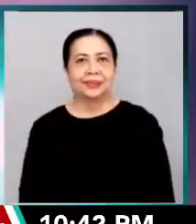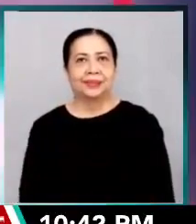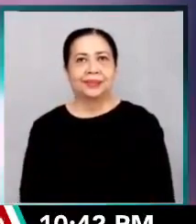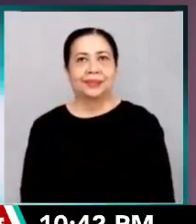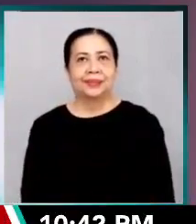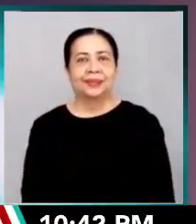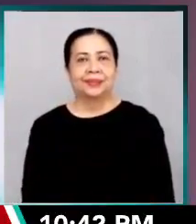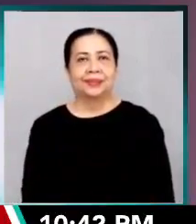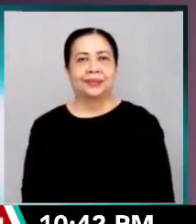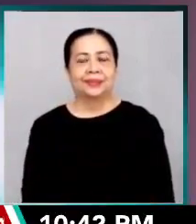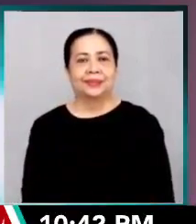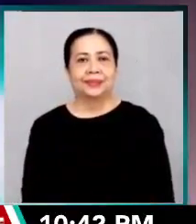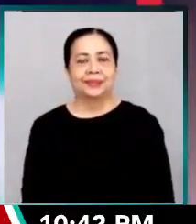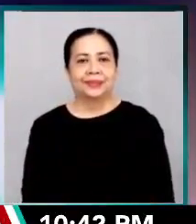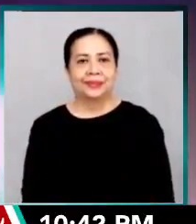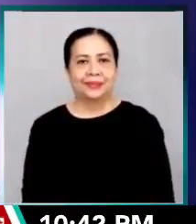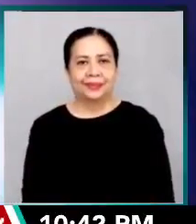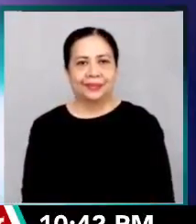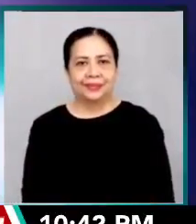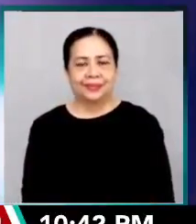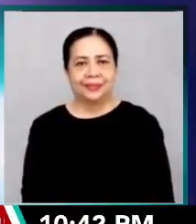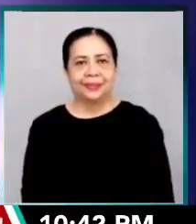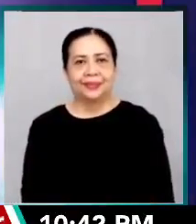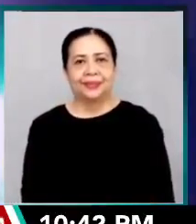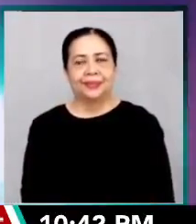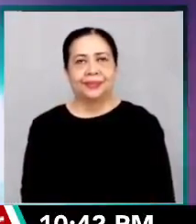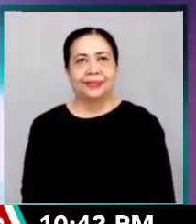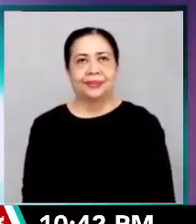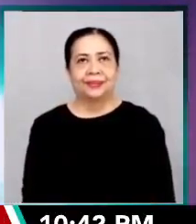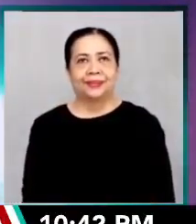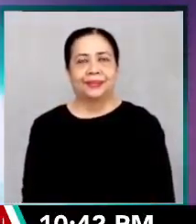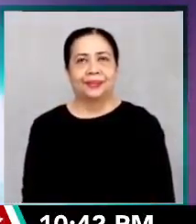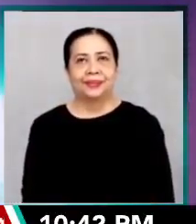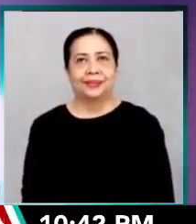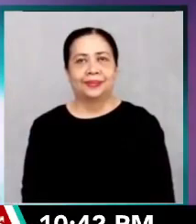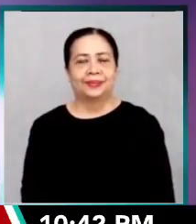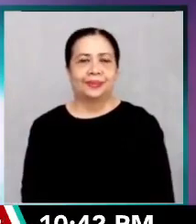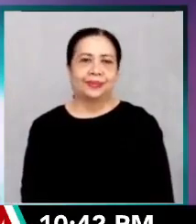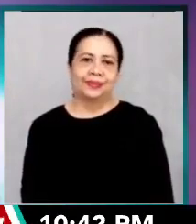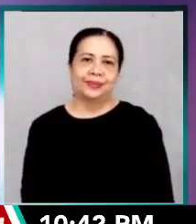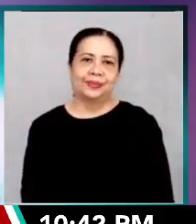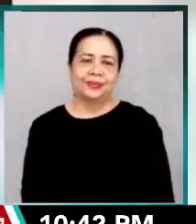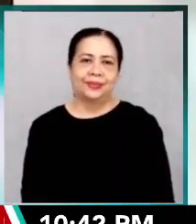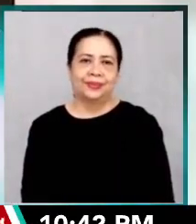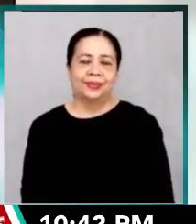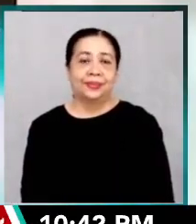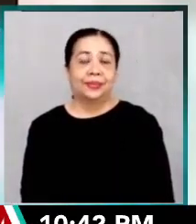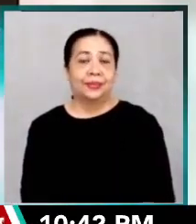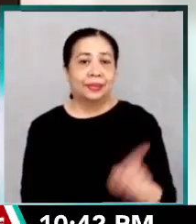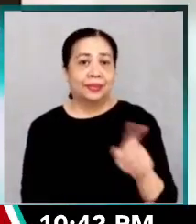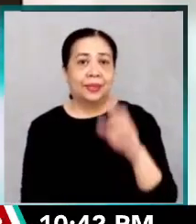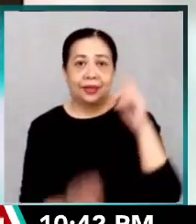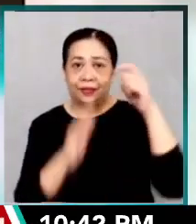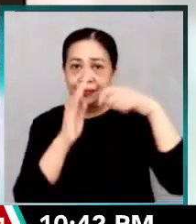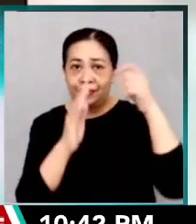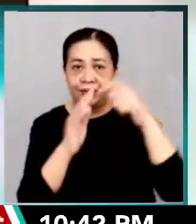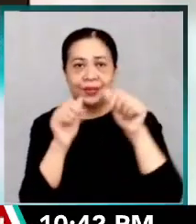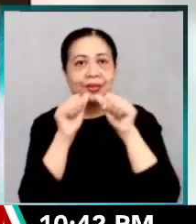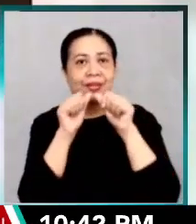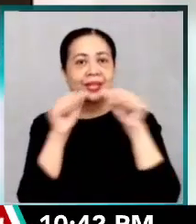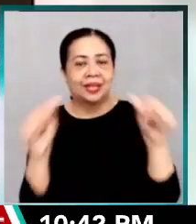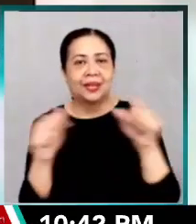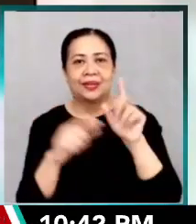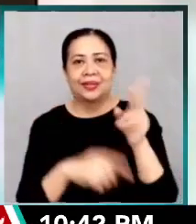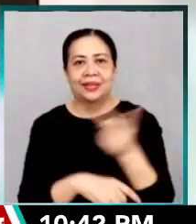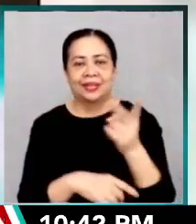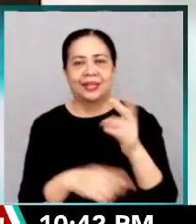Excuse me, bro. You're excused. And I'm not your bro. Sa kwelang video na yan, inanunsyo ang kanilang